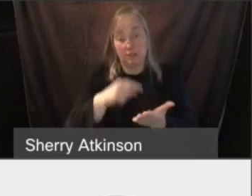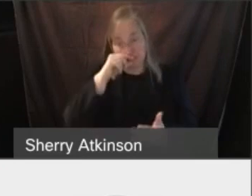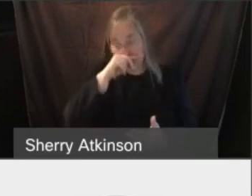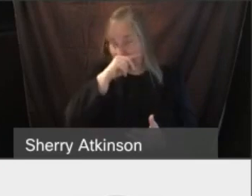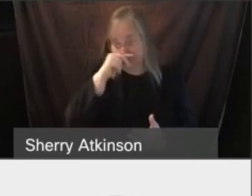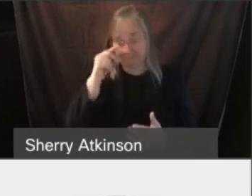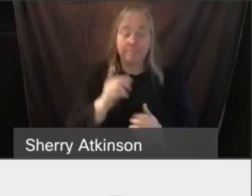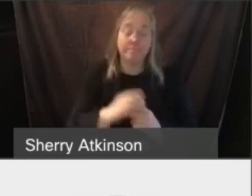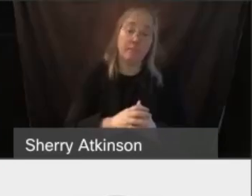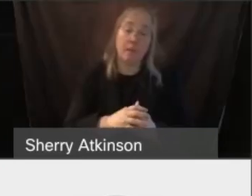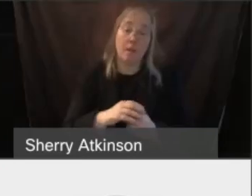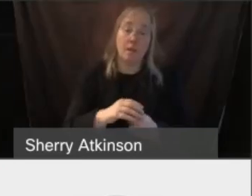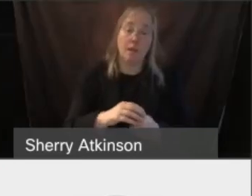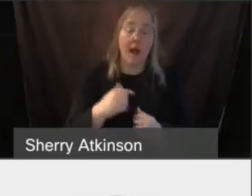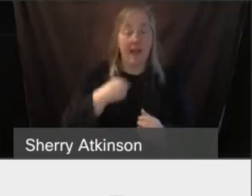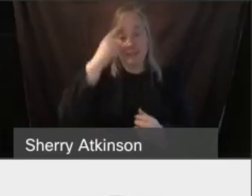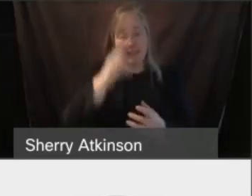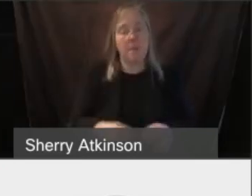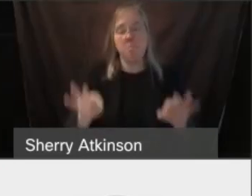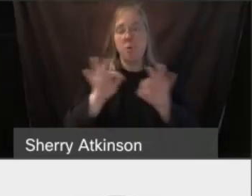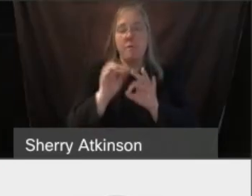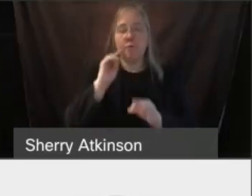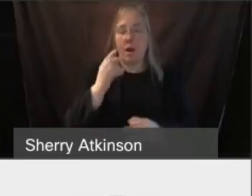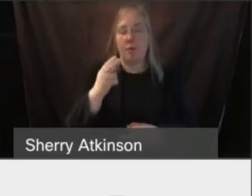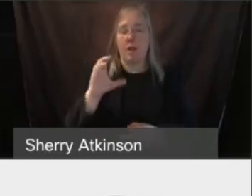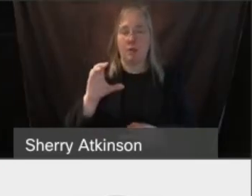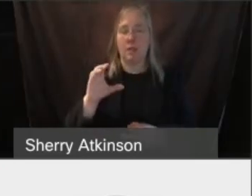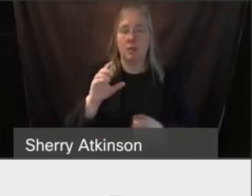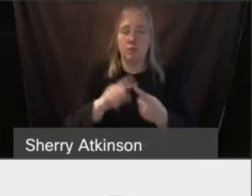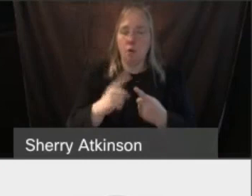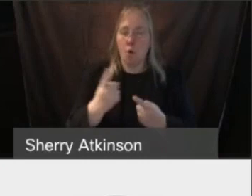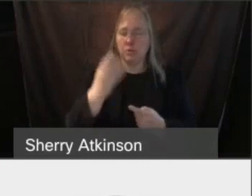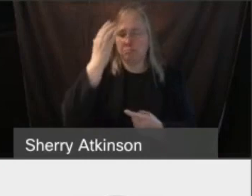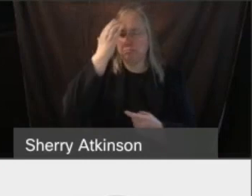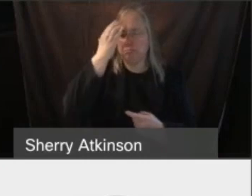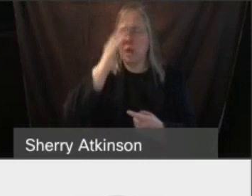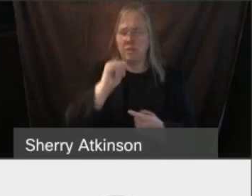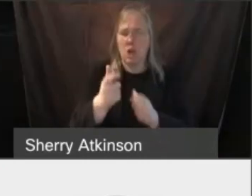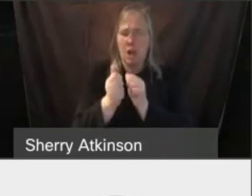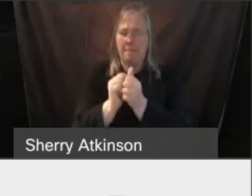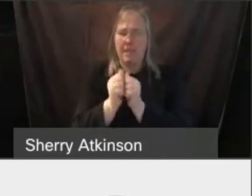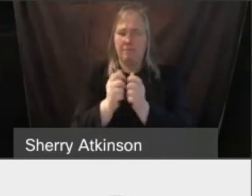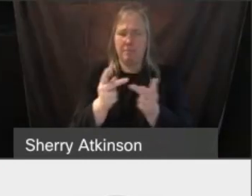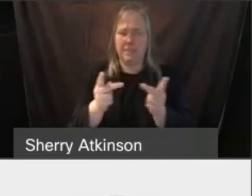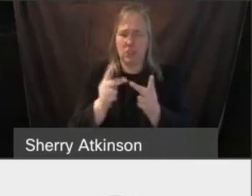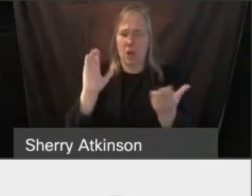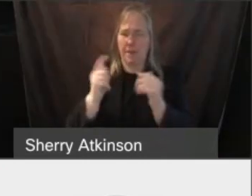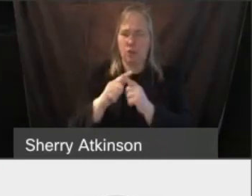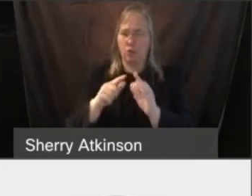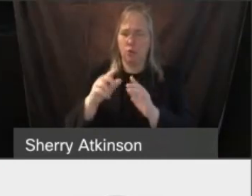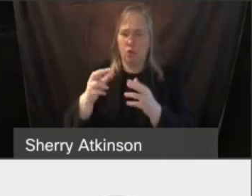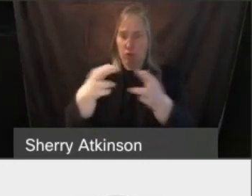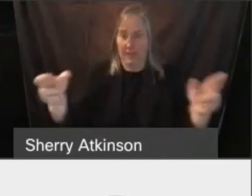When we look at, I think it's important for the county to always be cognizant of its competitive position regionally and nationally.